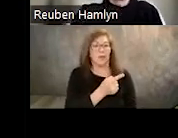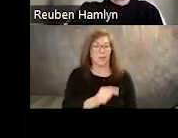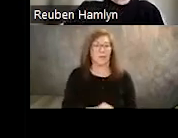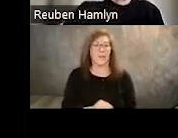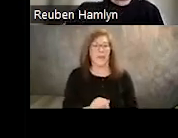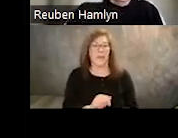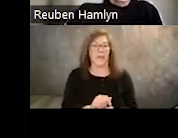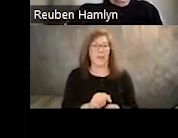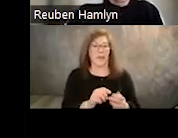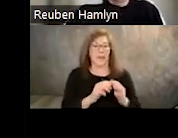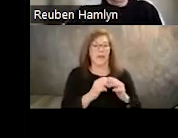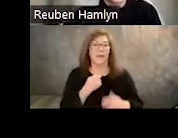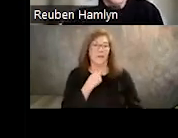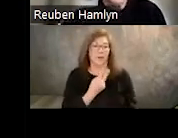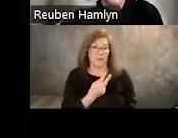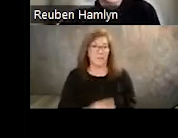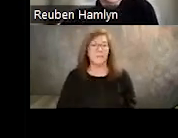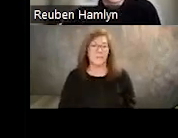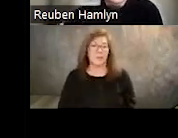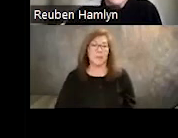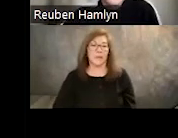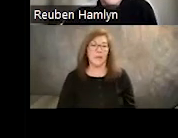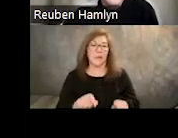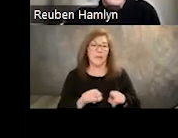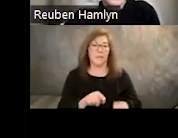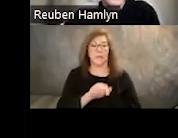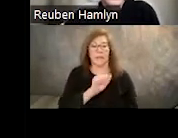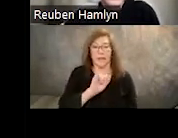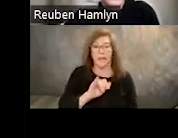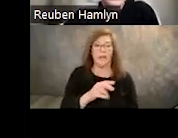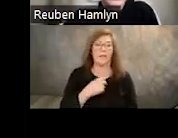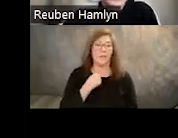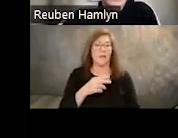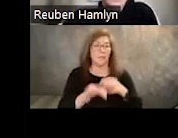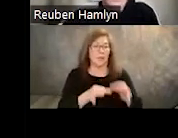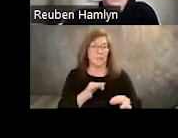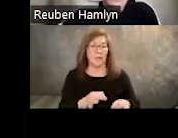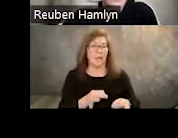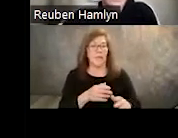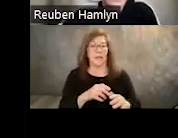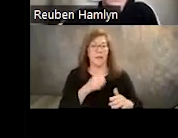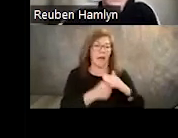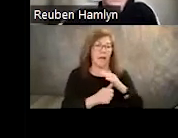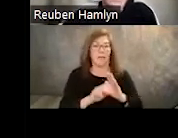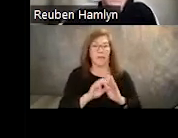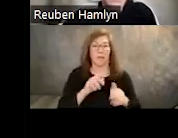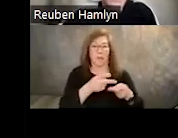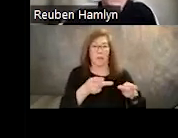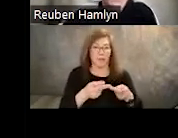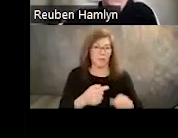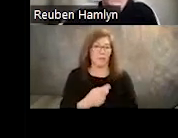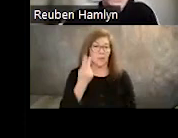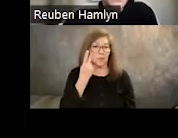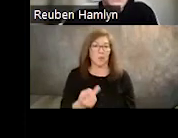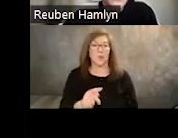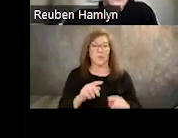fake face swap and do as well an AI voice swap and then obscure the location. And I'm gonna show you what is the combination